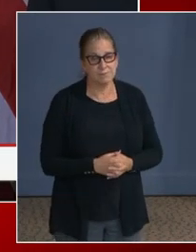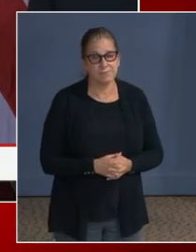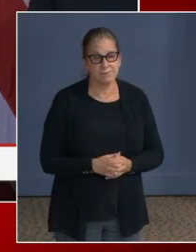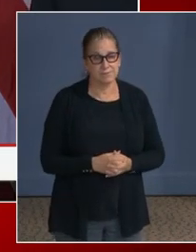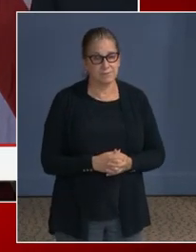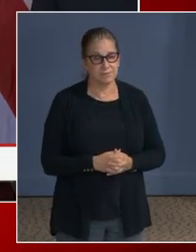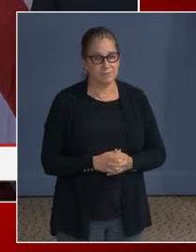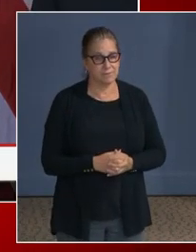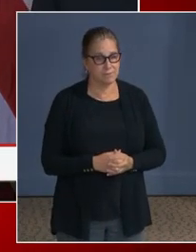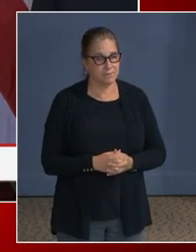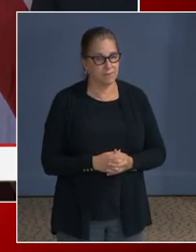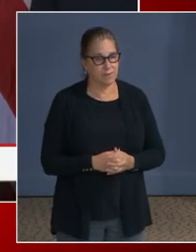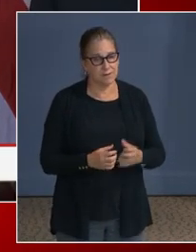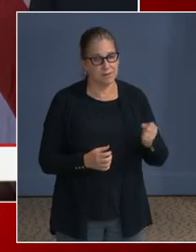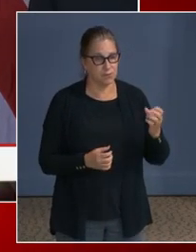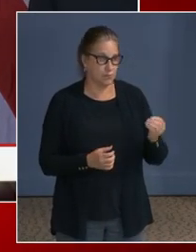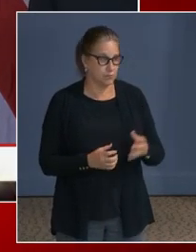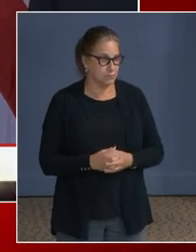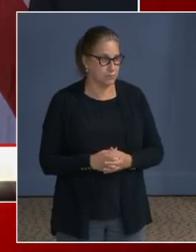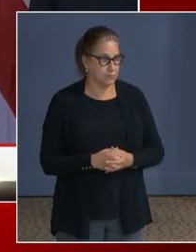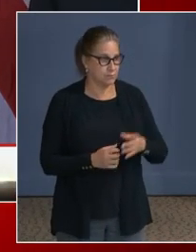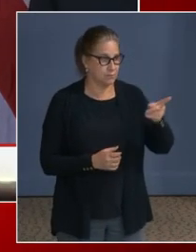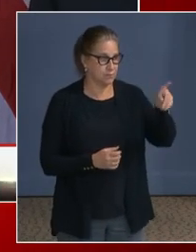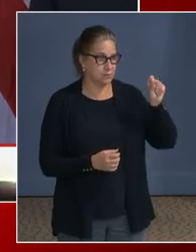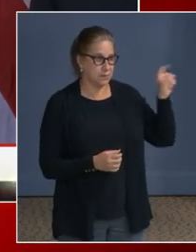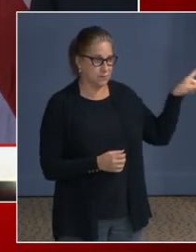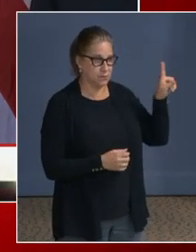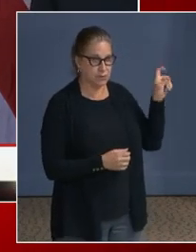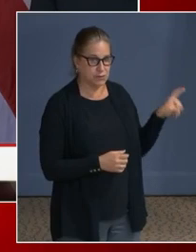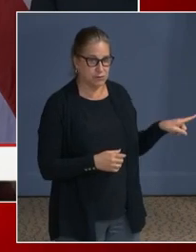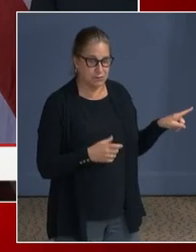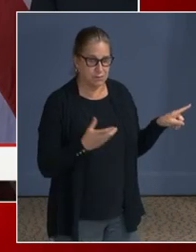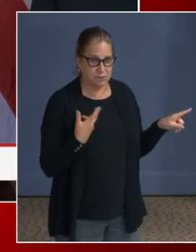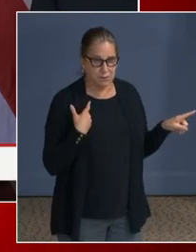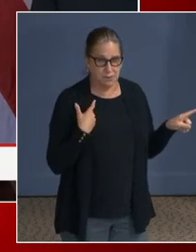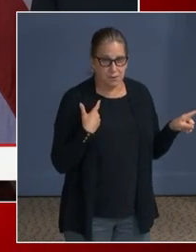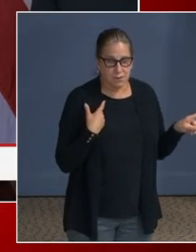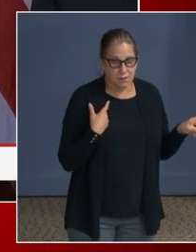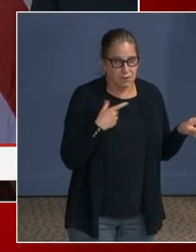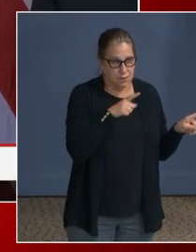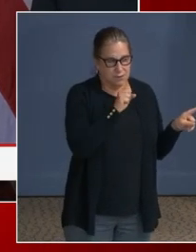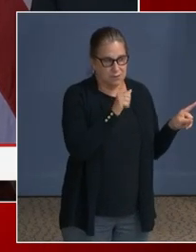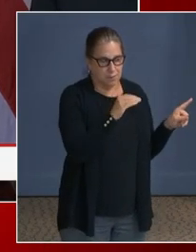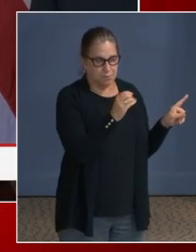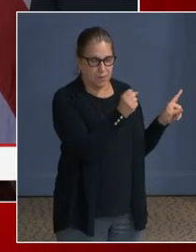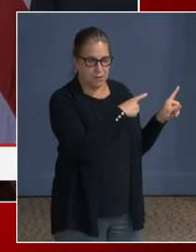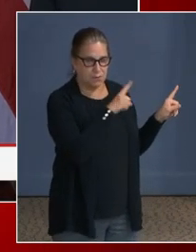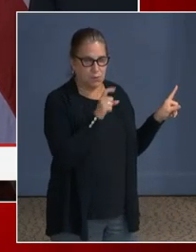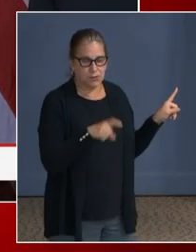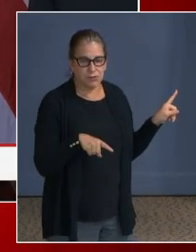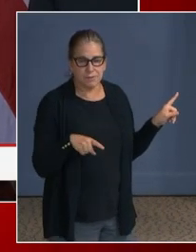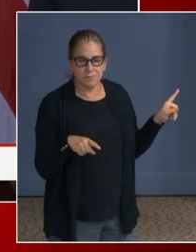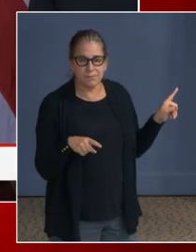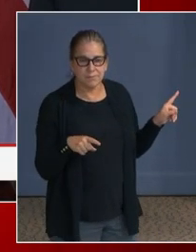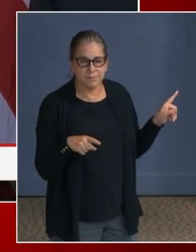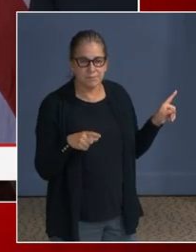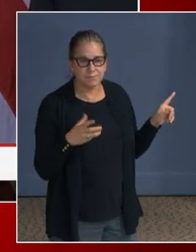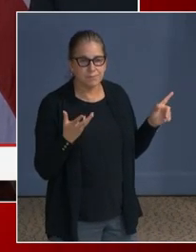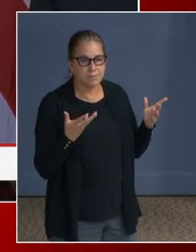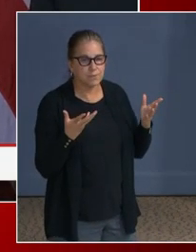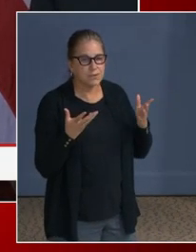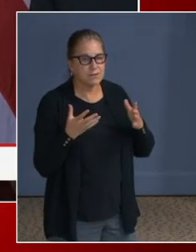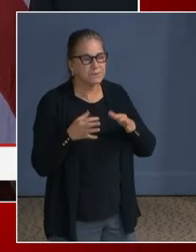university. So is that essential? What's the situation with a college student who's coming back to, say,